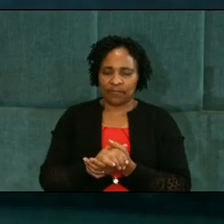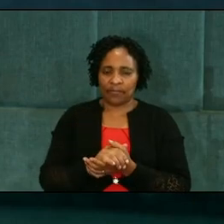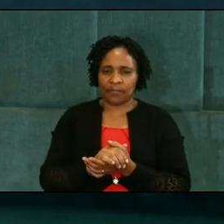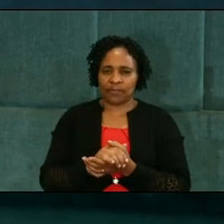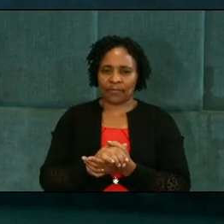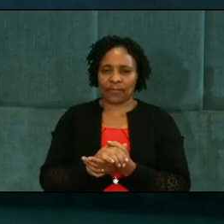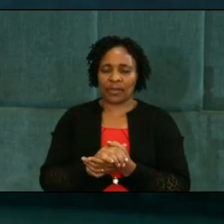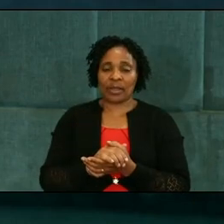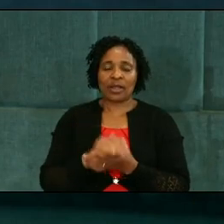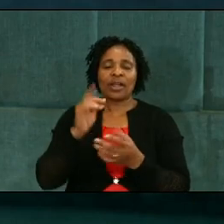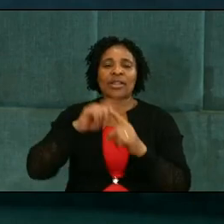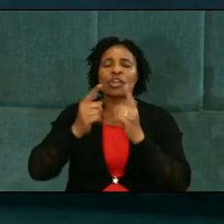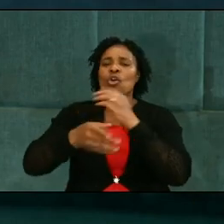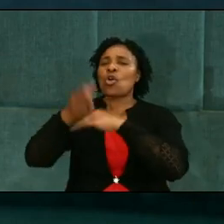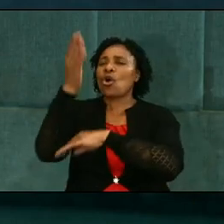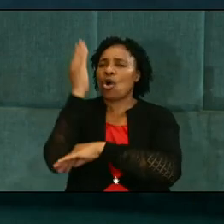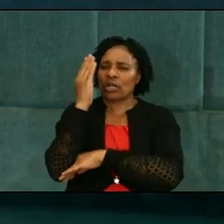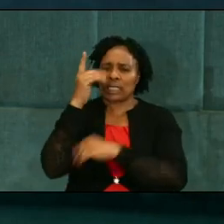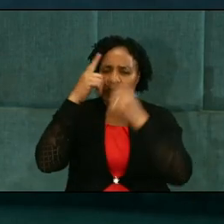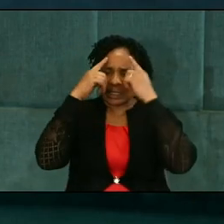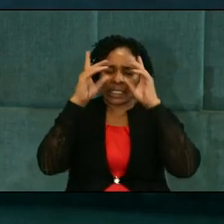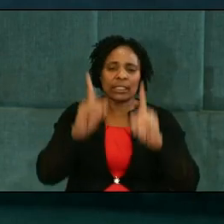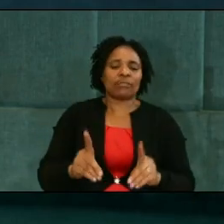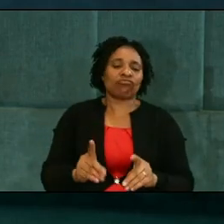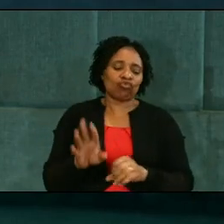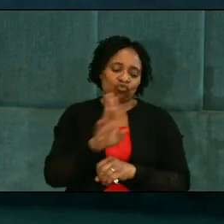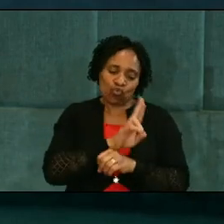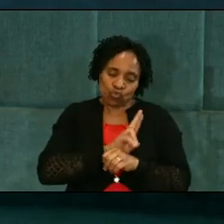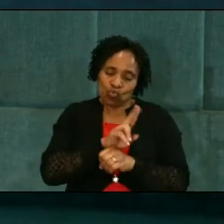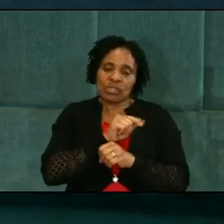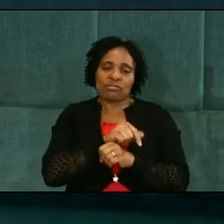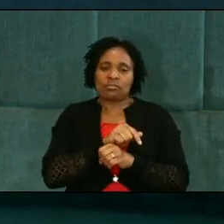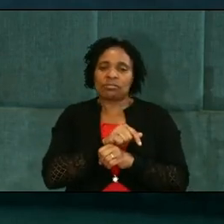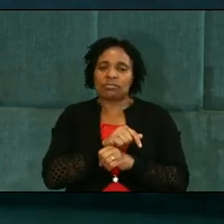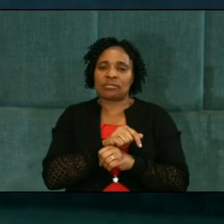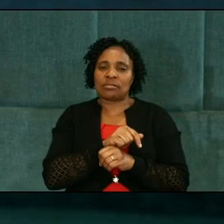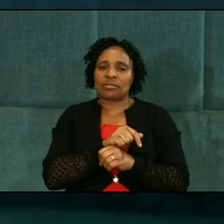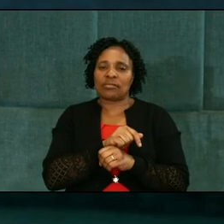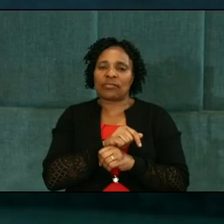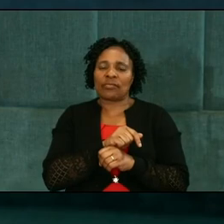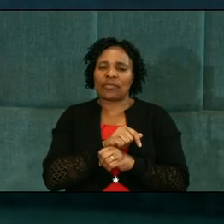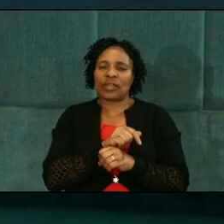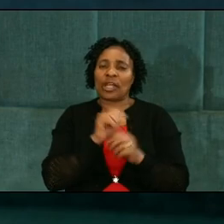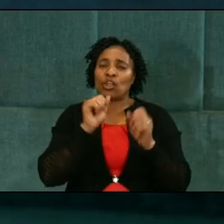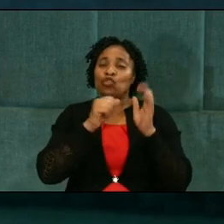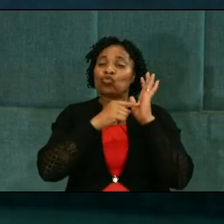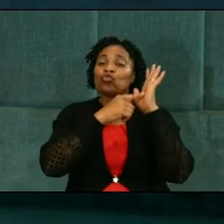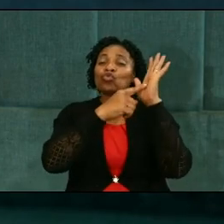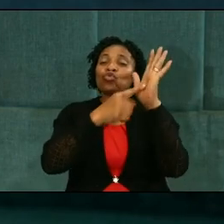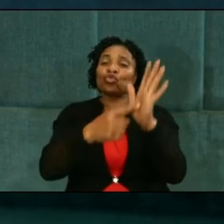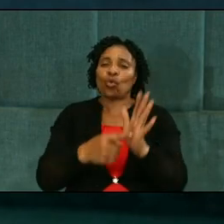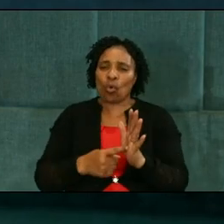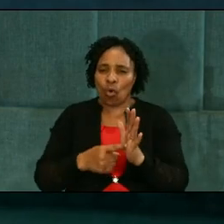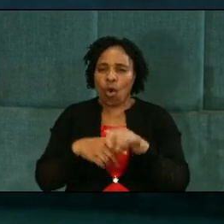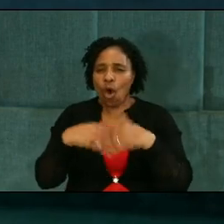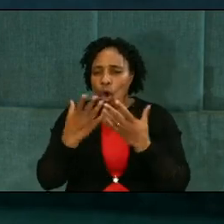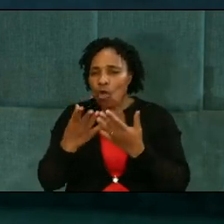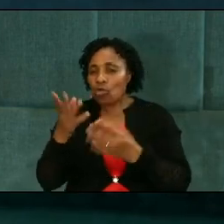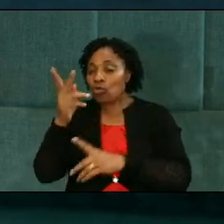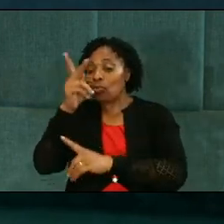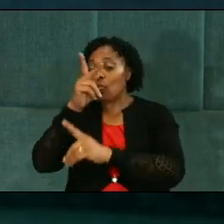experience. God decided to use them to illustrate or to